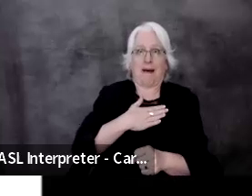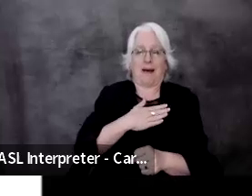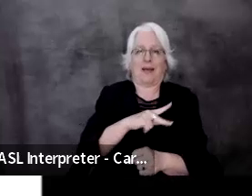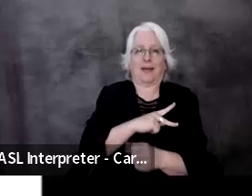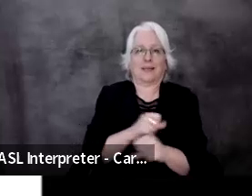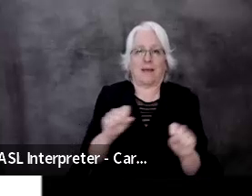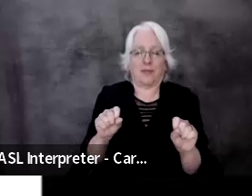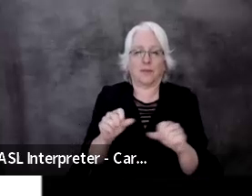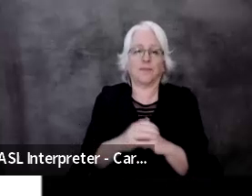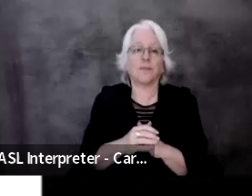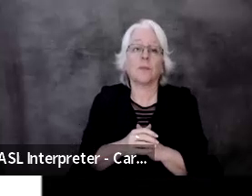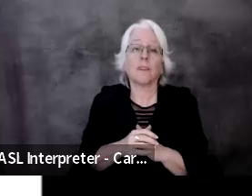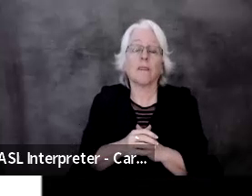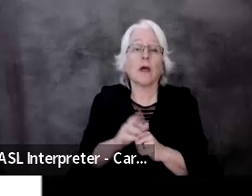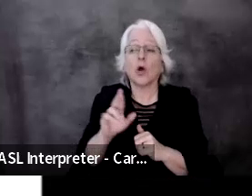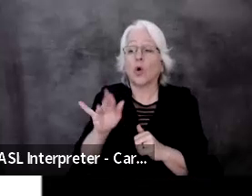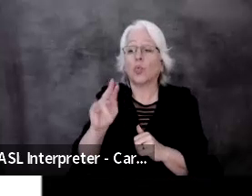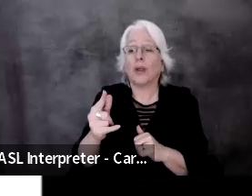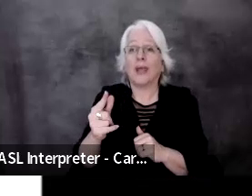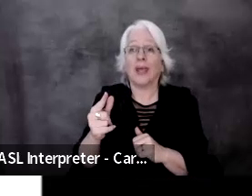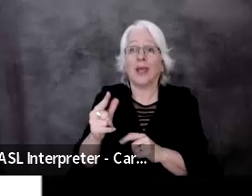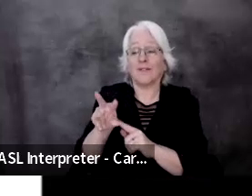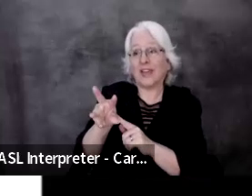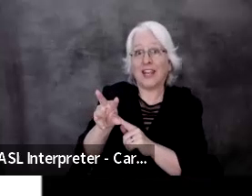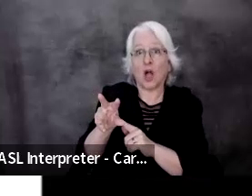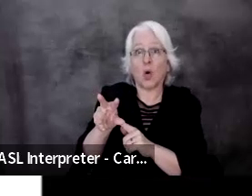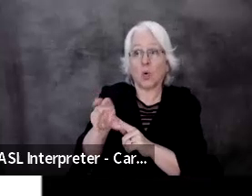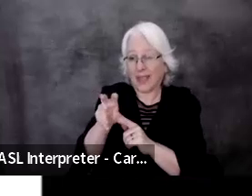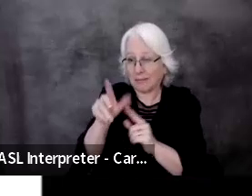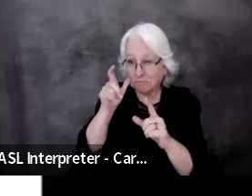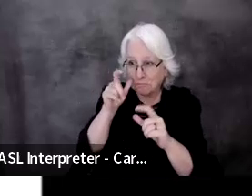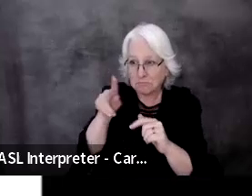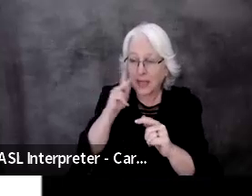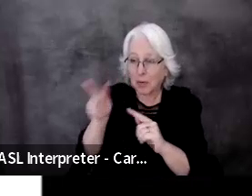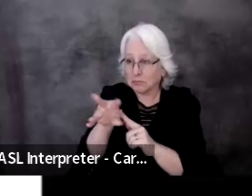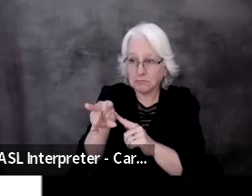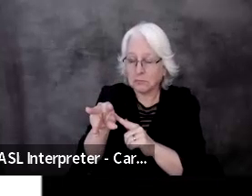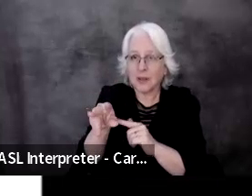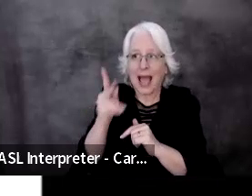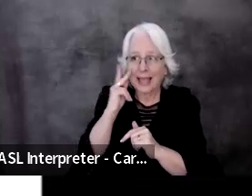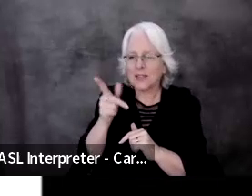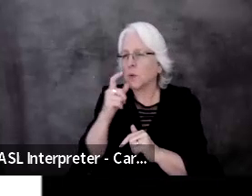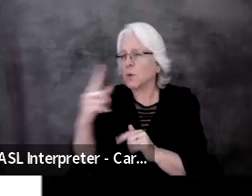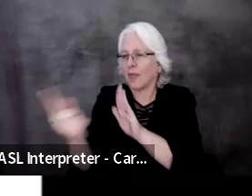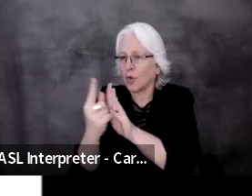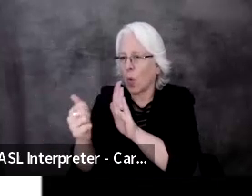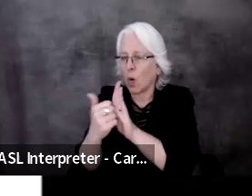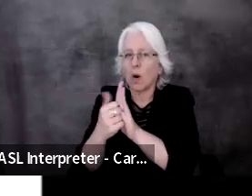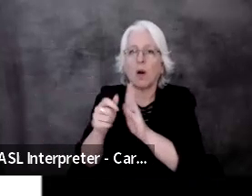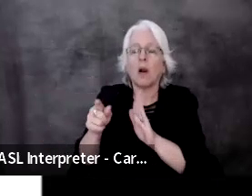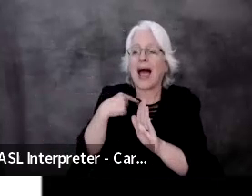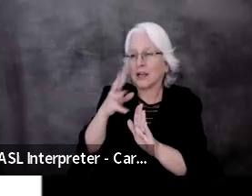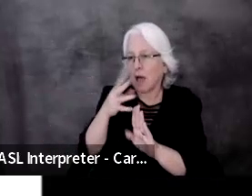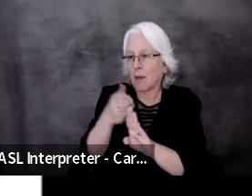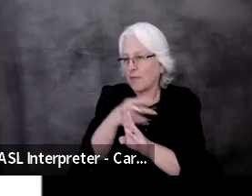use Ring video cameras to see who's at my door, was able to lock it and unlock my door, speak to the people before I